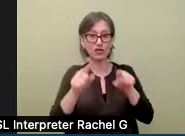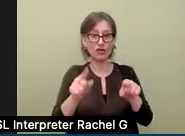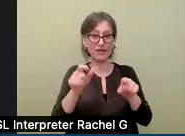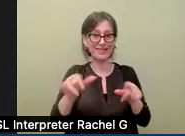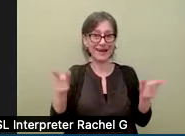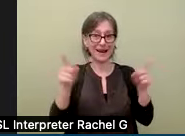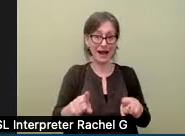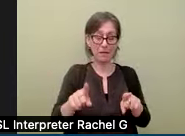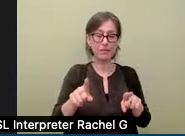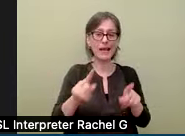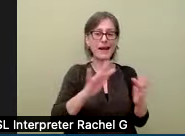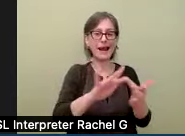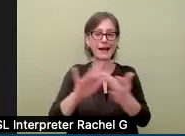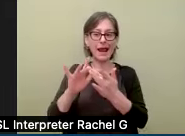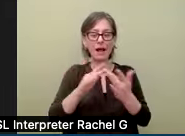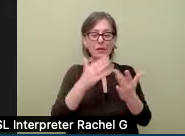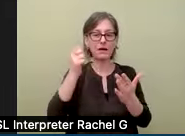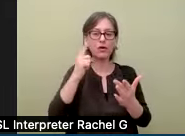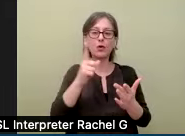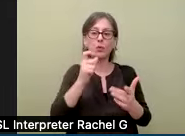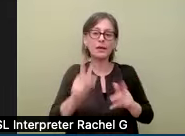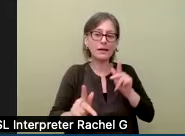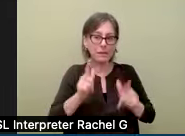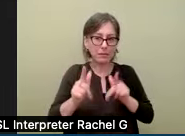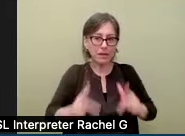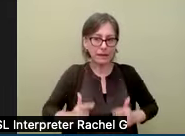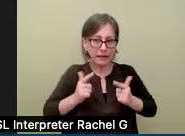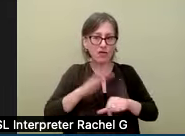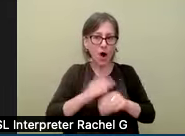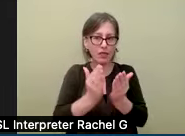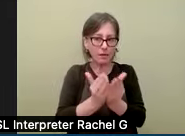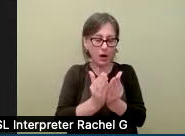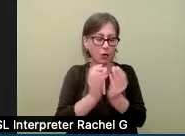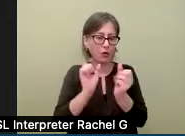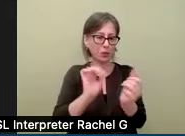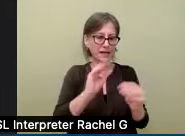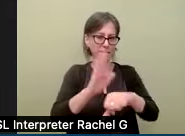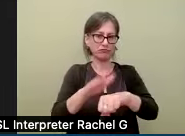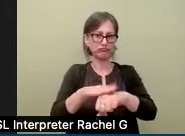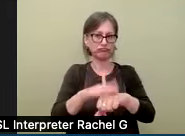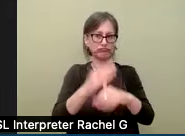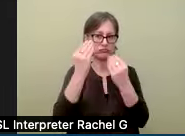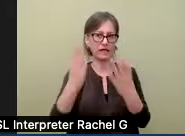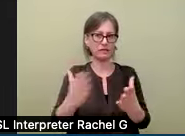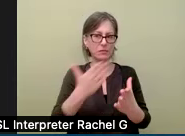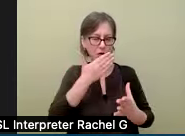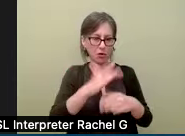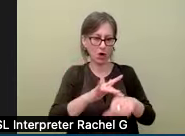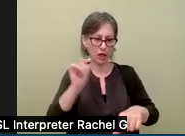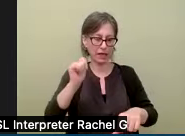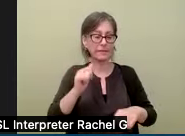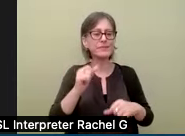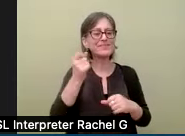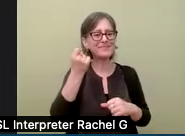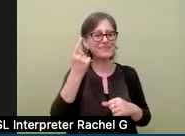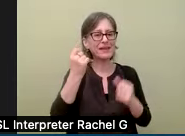outreach to those that live on board their boats. All right. So about 85% of tsunamis are